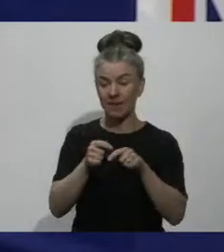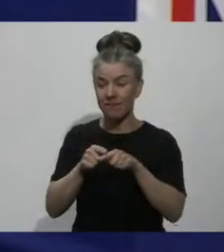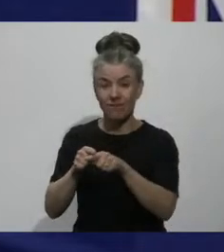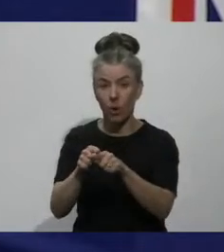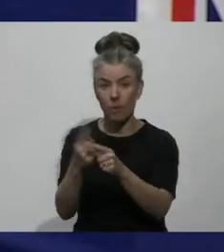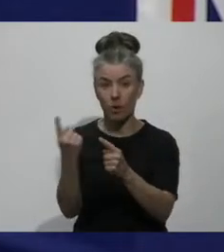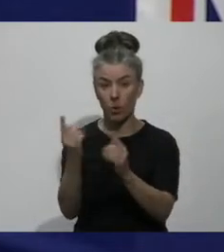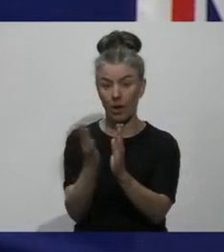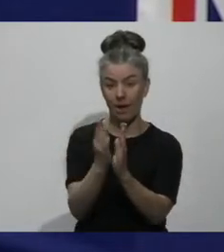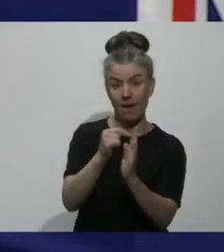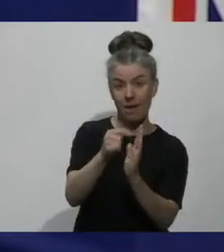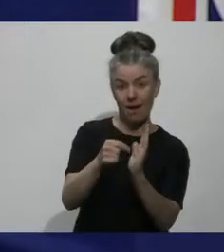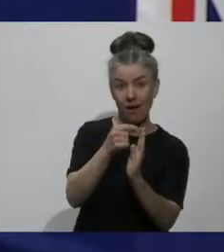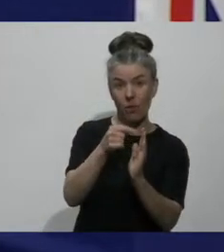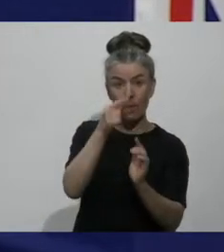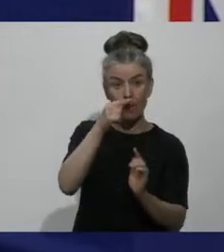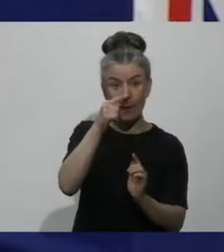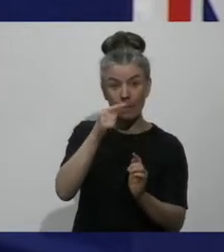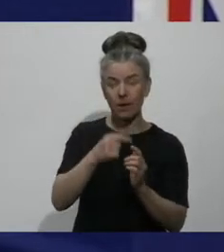in this